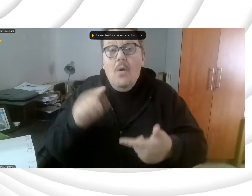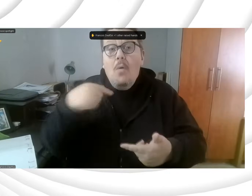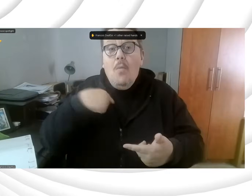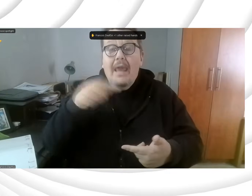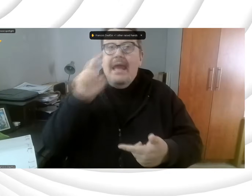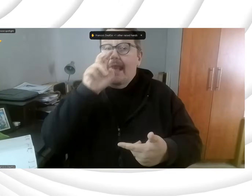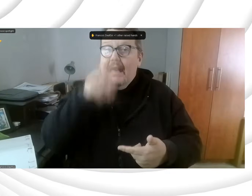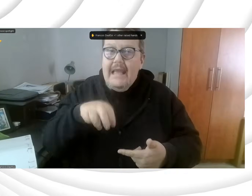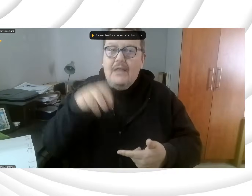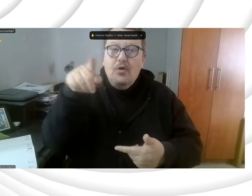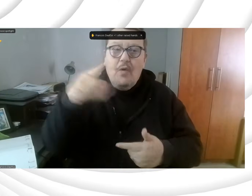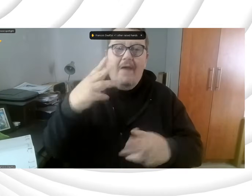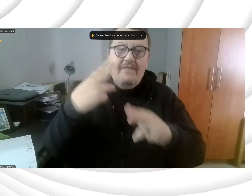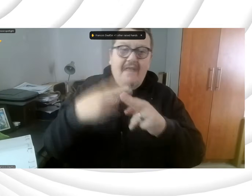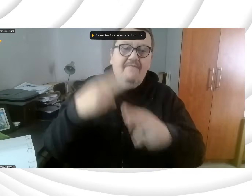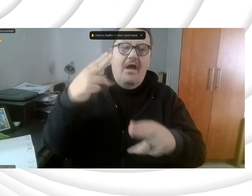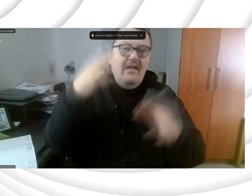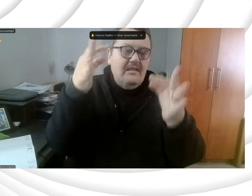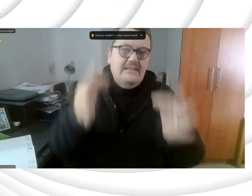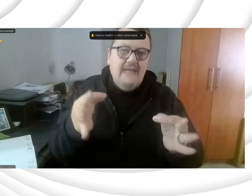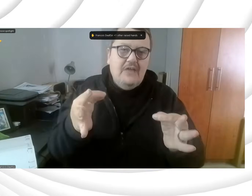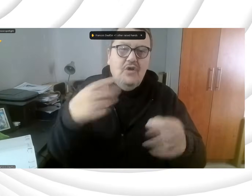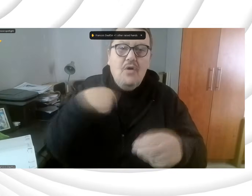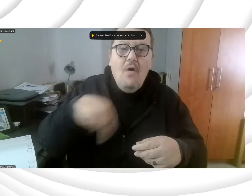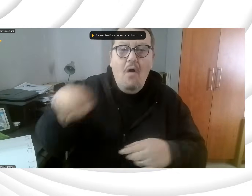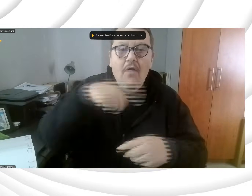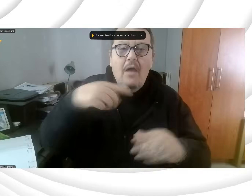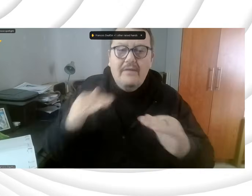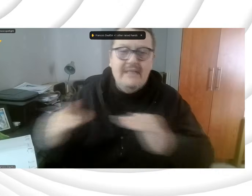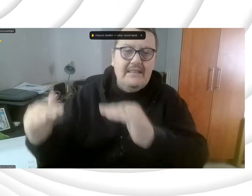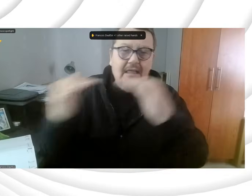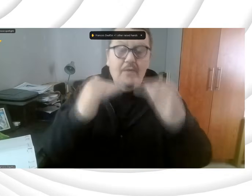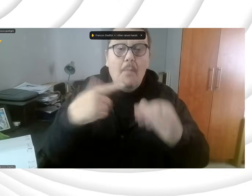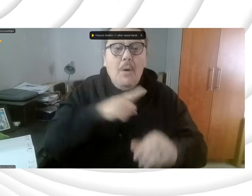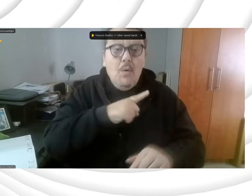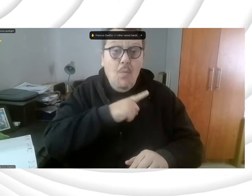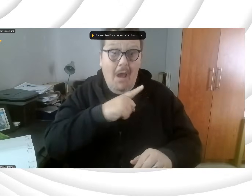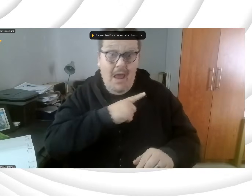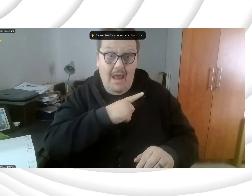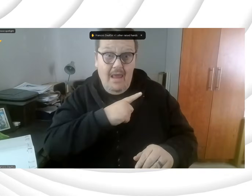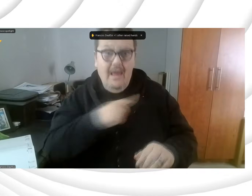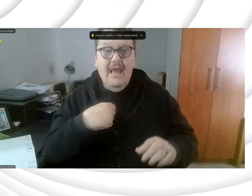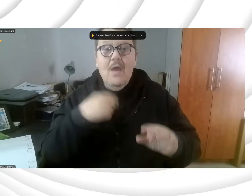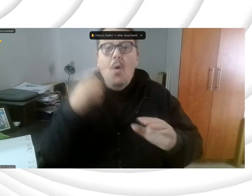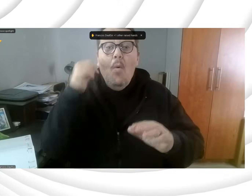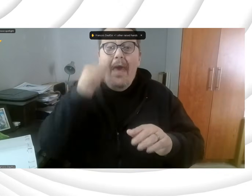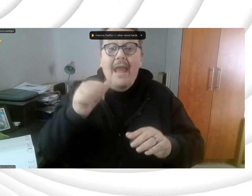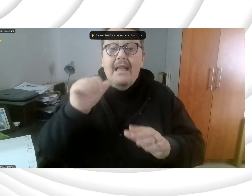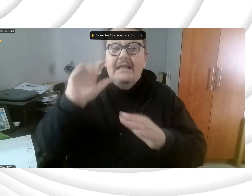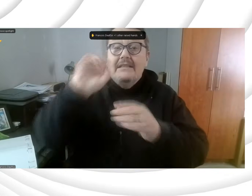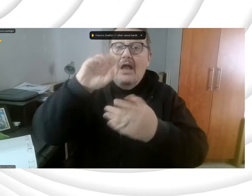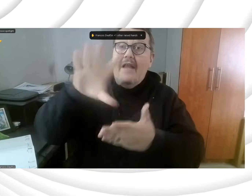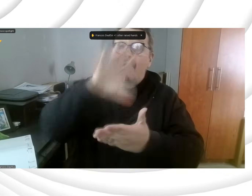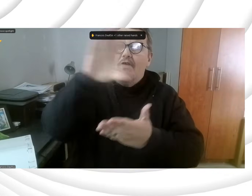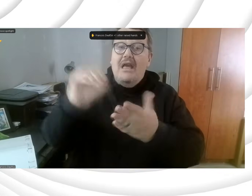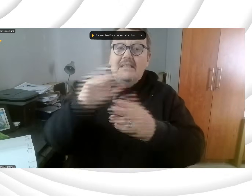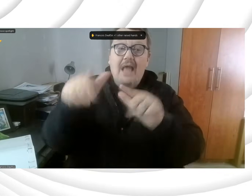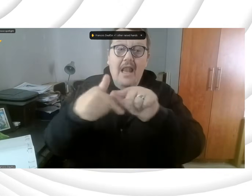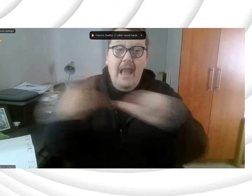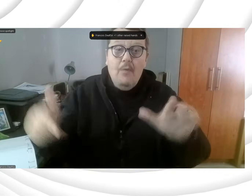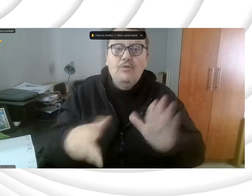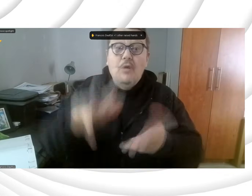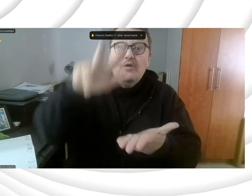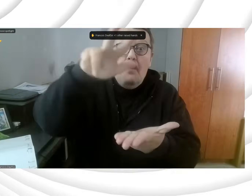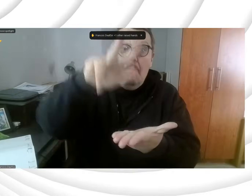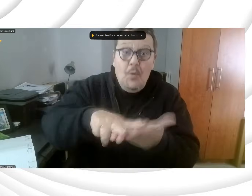have answered that question quite well, so thank you for that. And we also need to make final decisions in terms of standardization. The reason why I'm mentioning